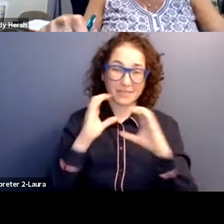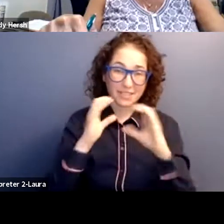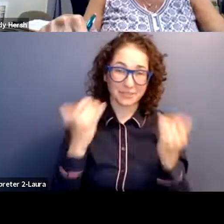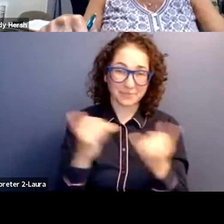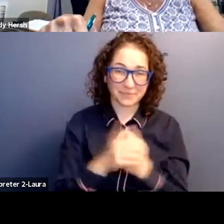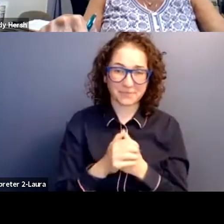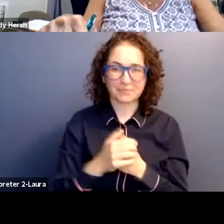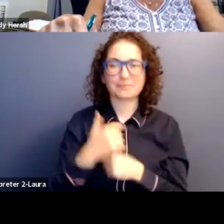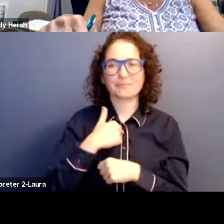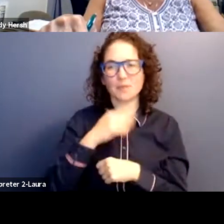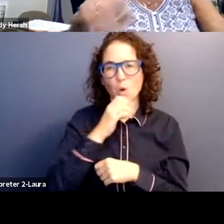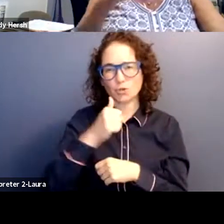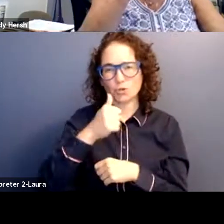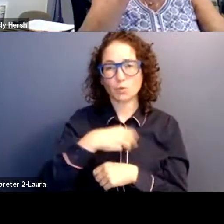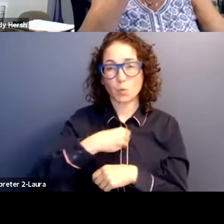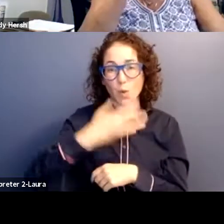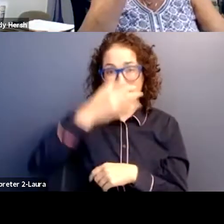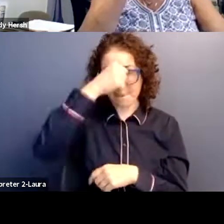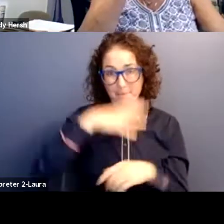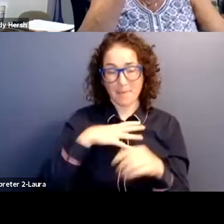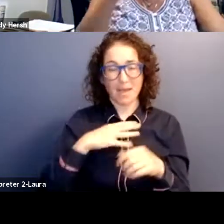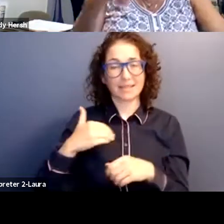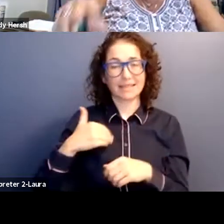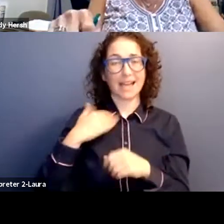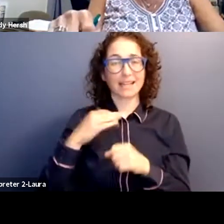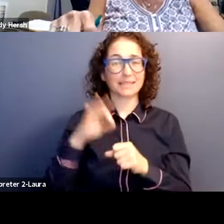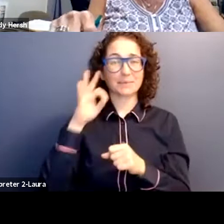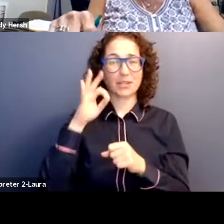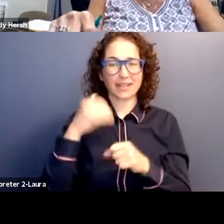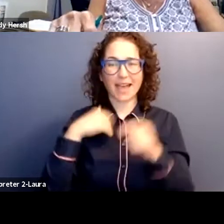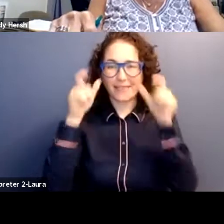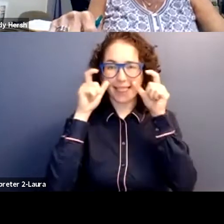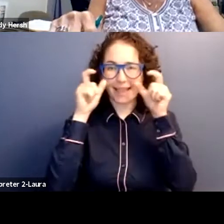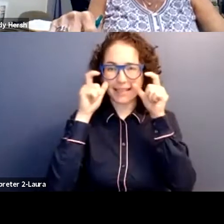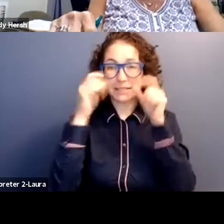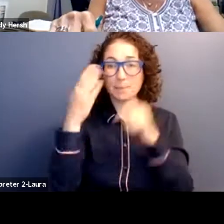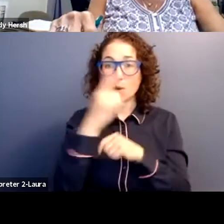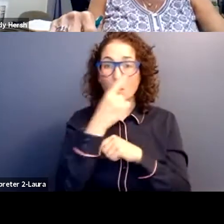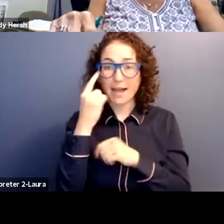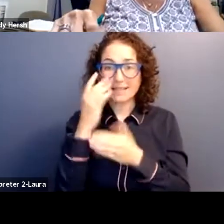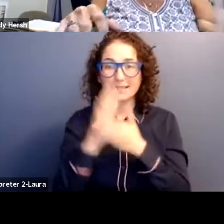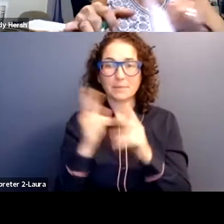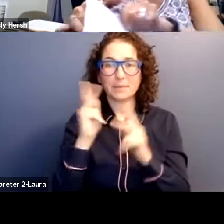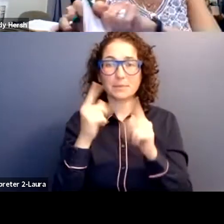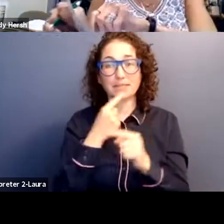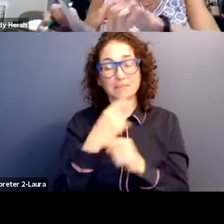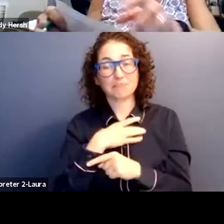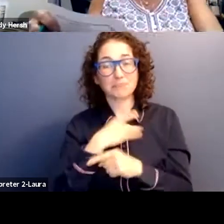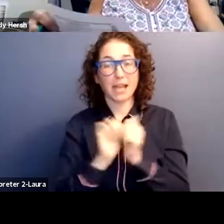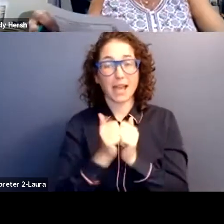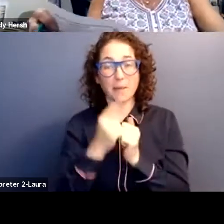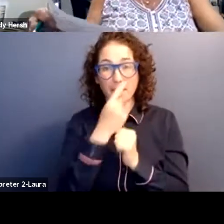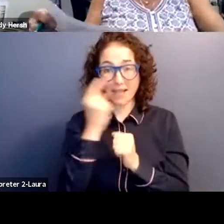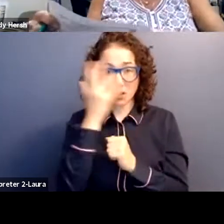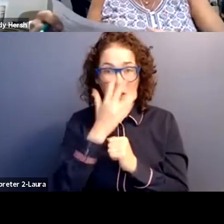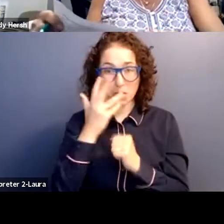I myself, I'm an older white male with a young spirit. I wear glasses over my blue eyes. Some people say they like the way my eyes look. I